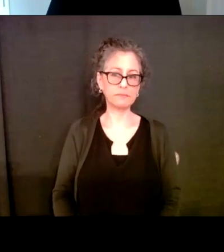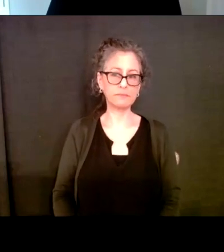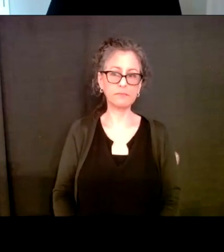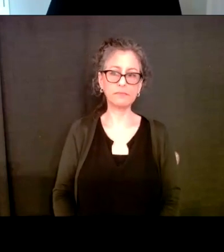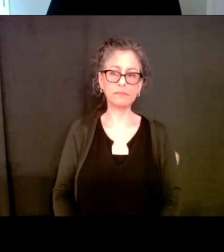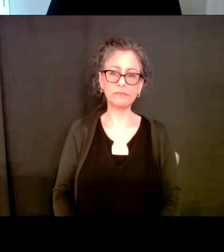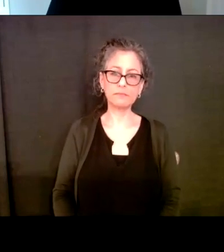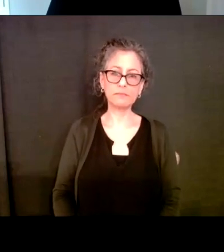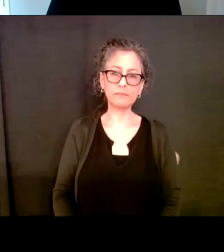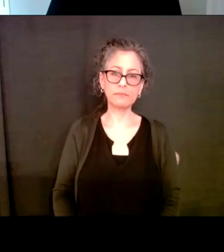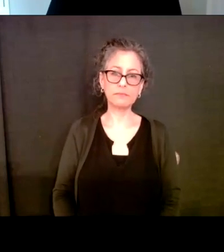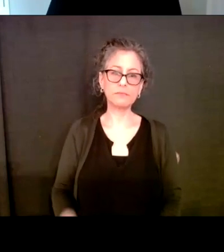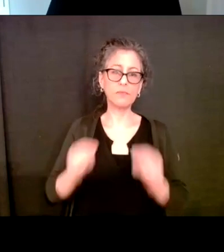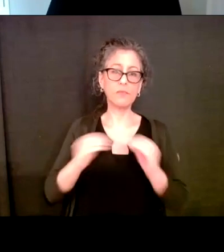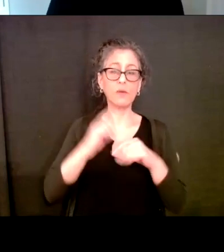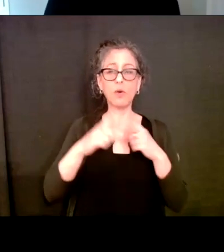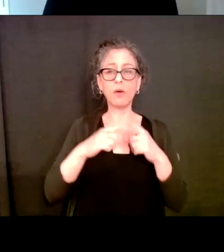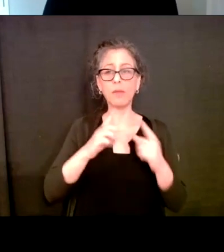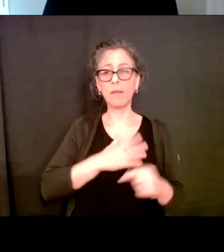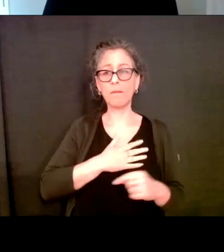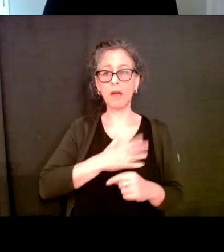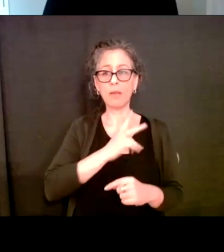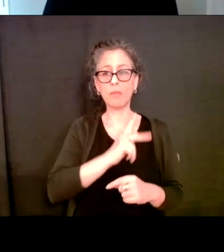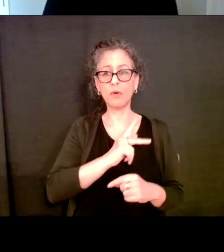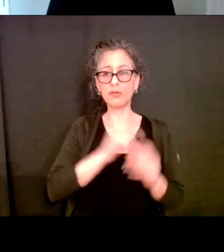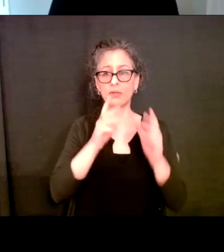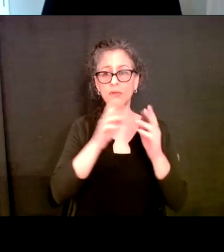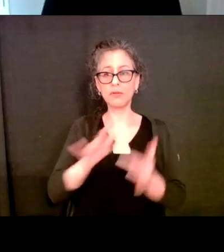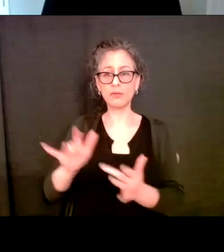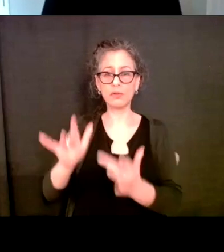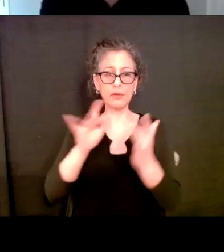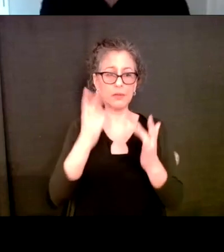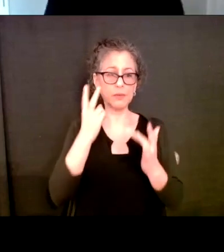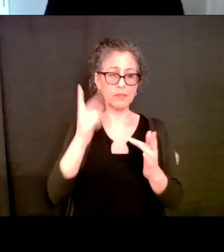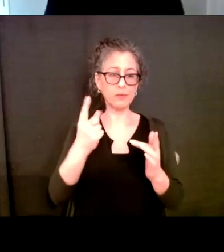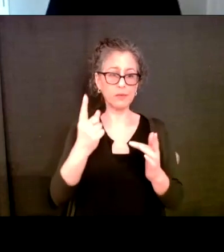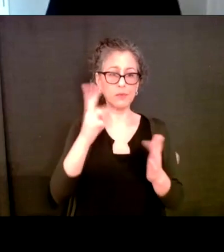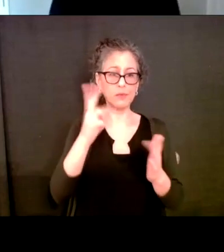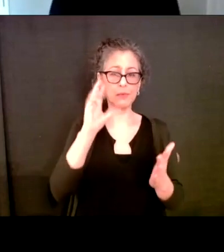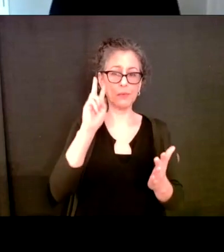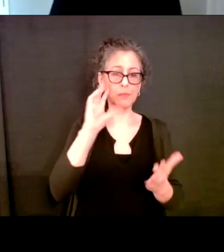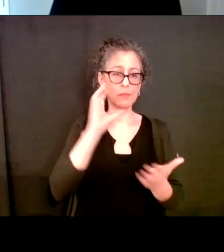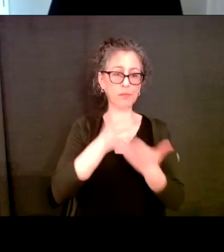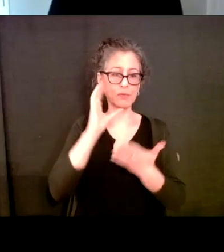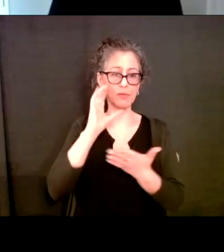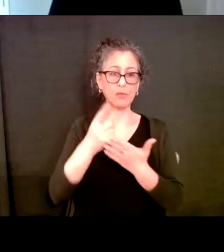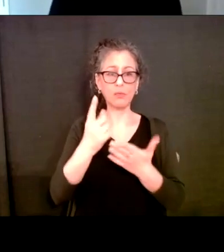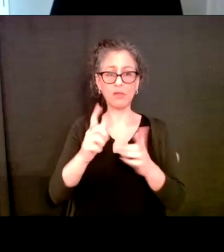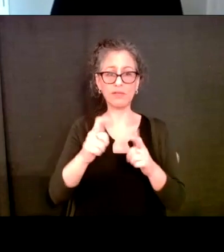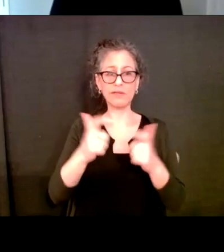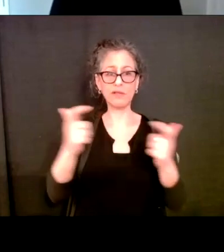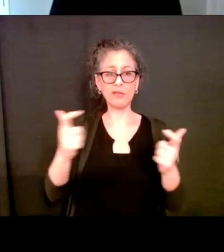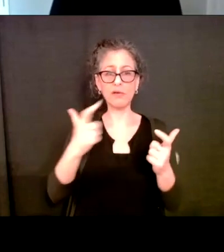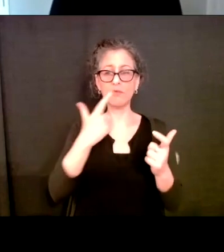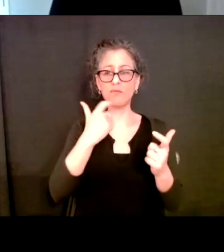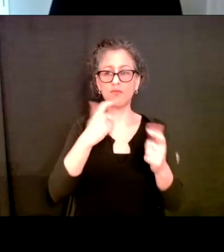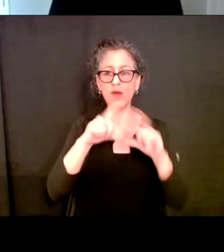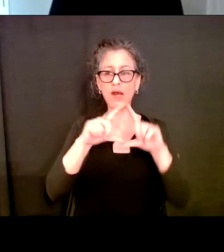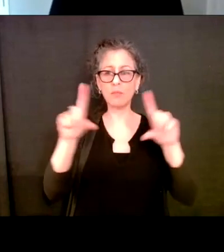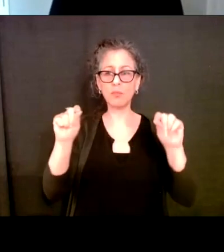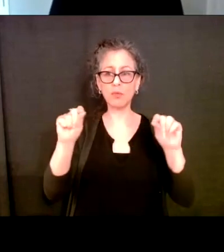more about my personal journey. On this slide, you'll see two pictures. One is of a rather large red brick